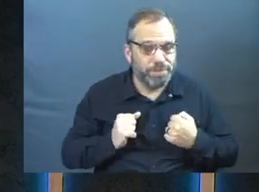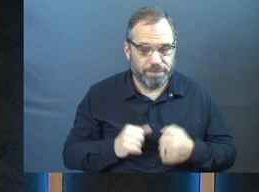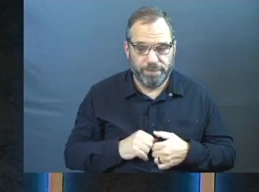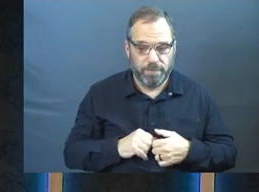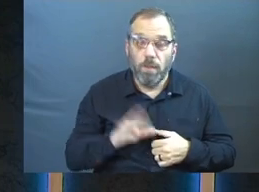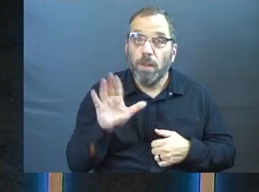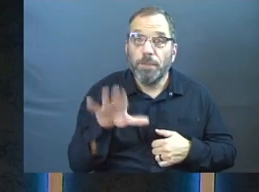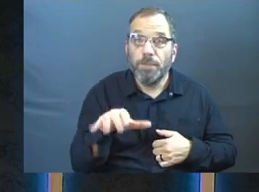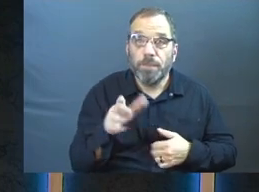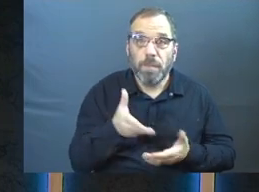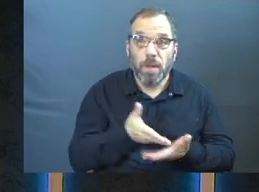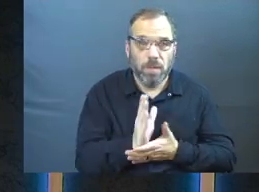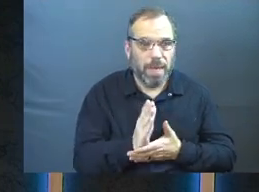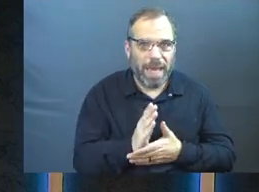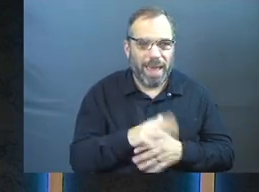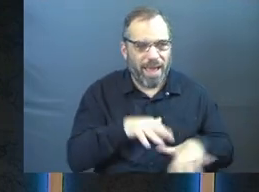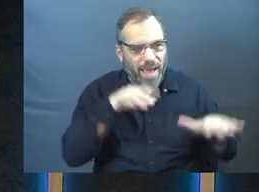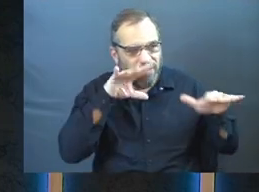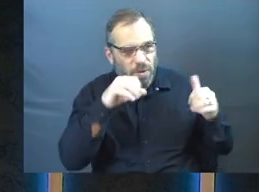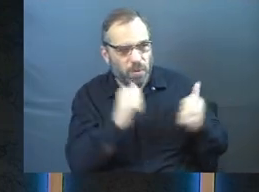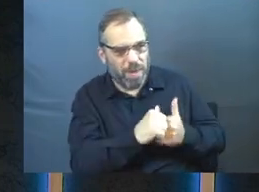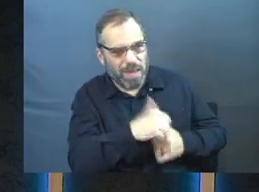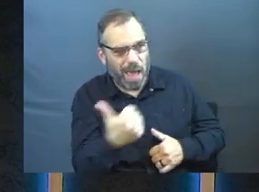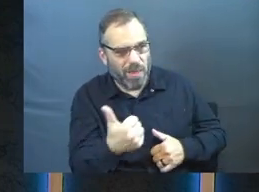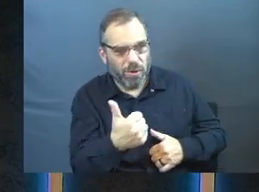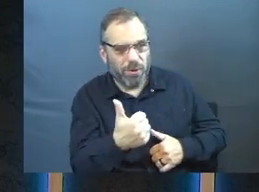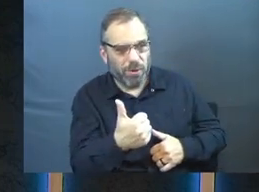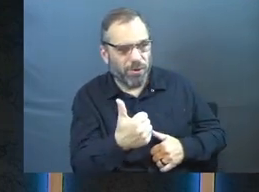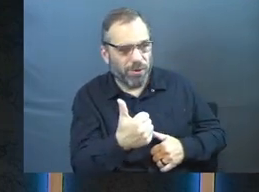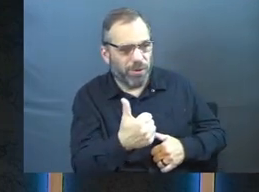Is it okay to keep flirting with other people